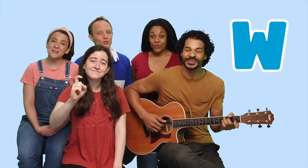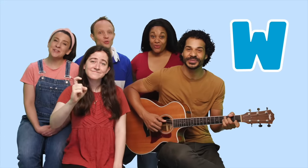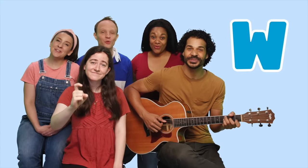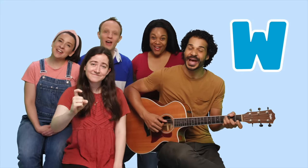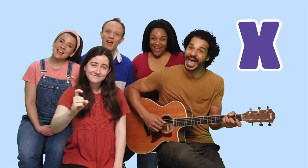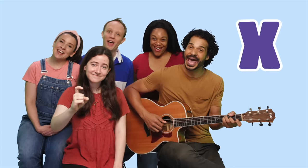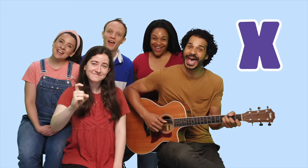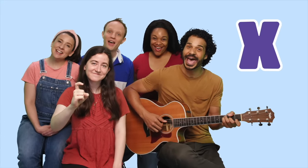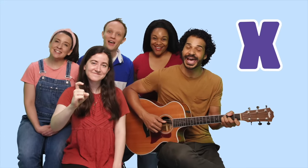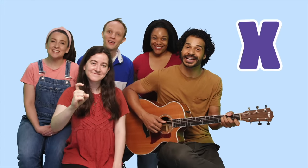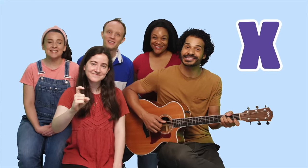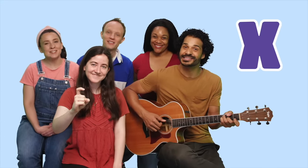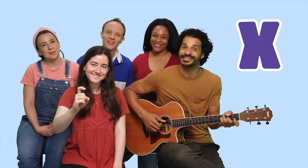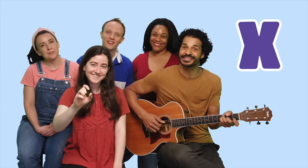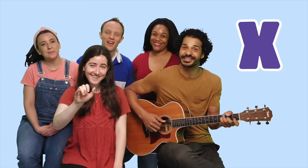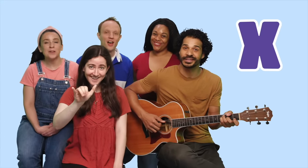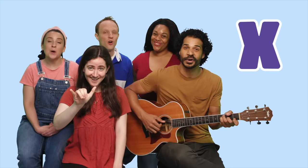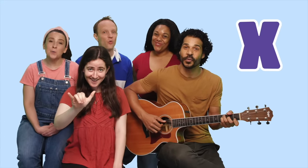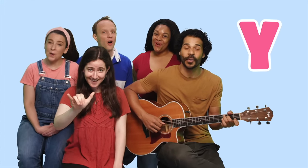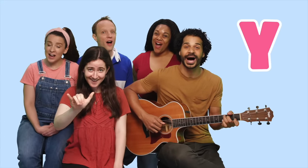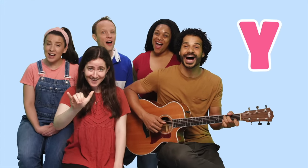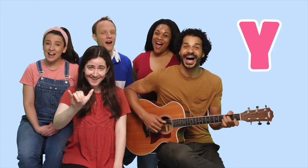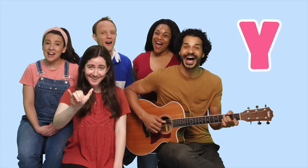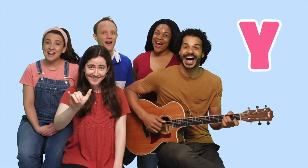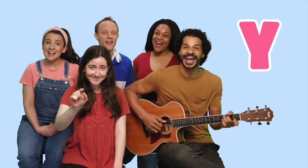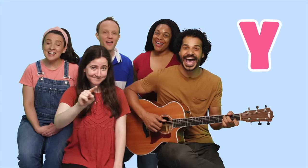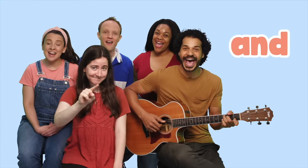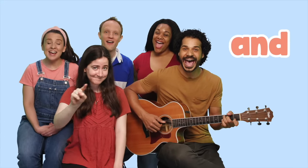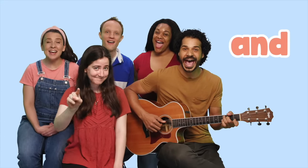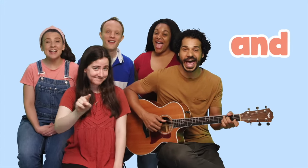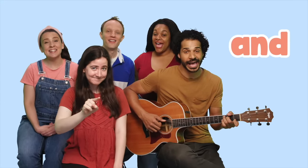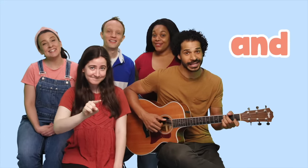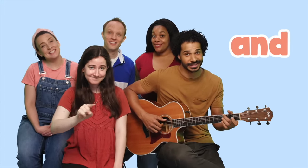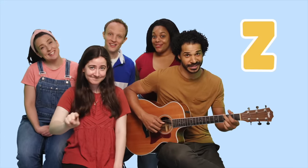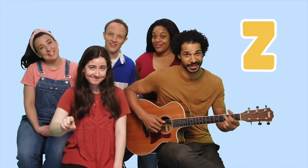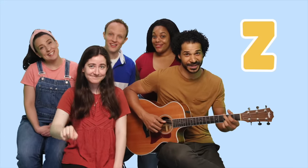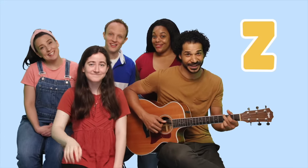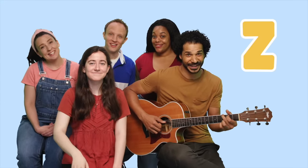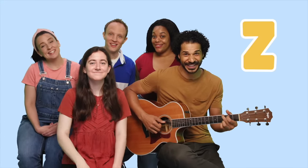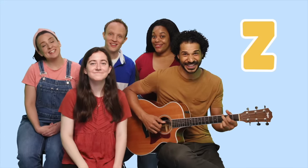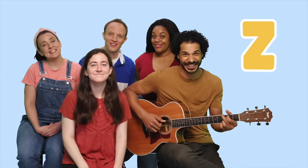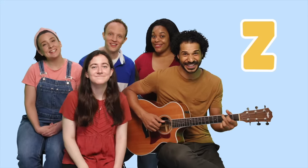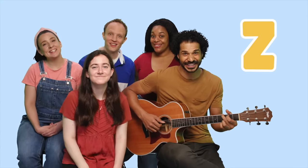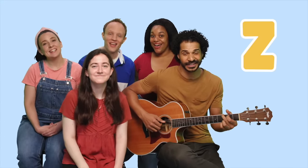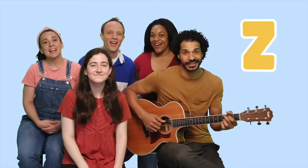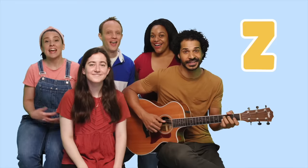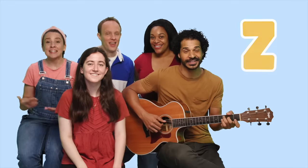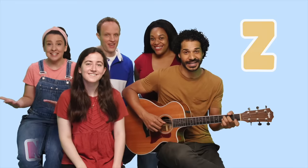W, X, Y, and Z.